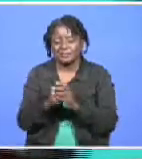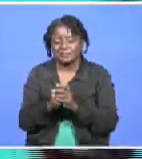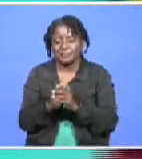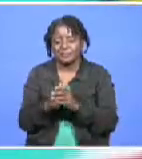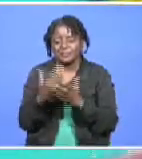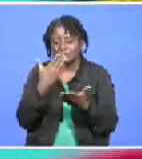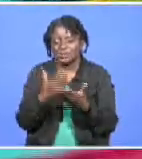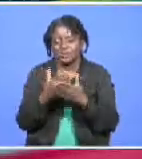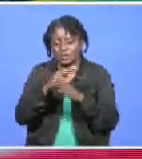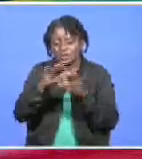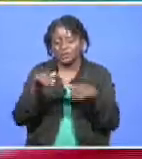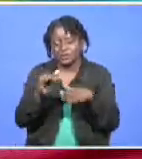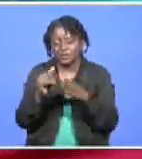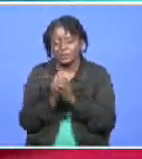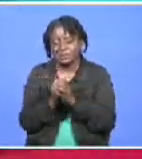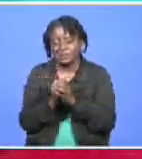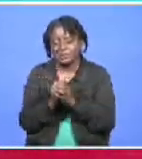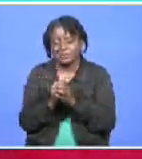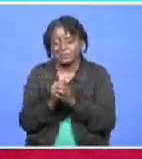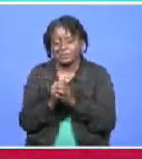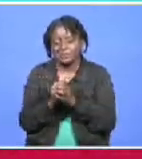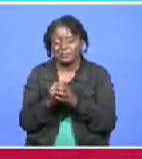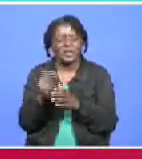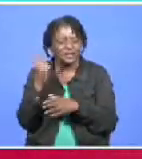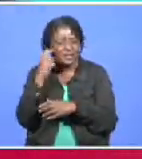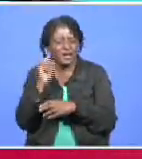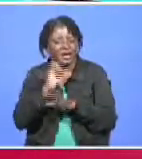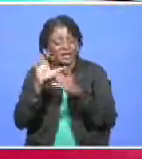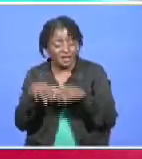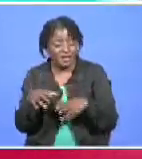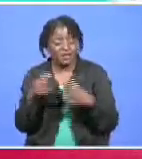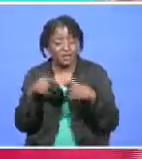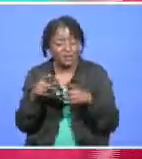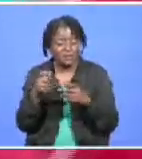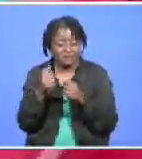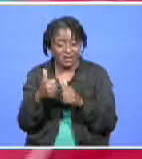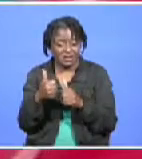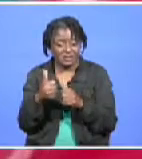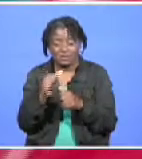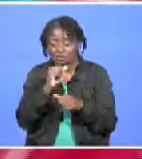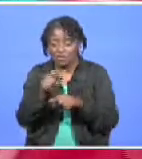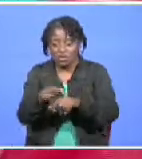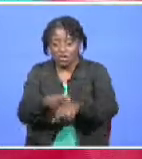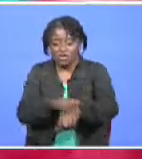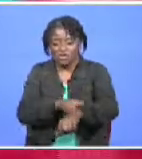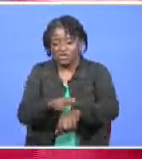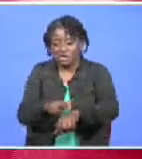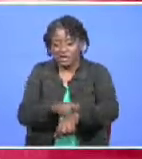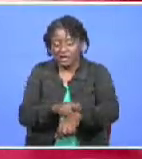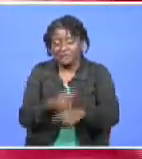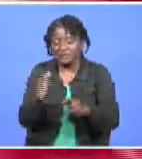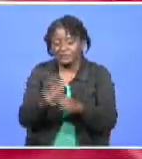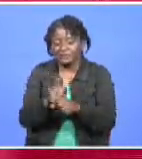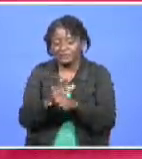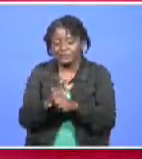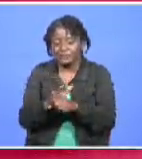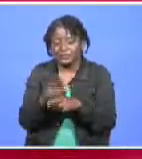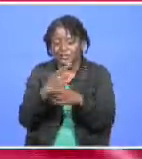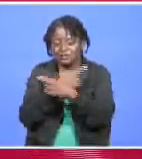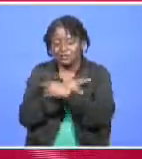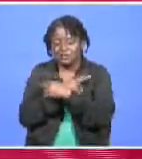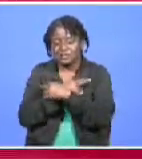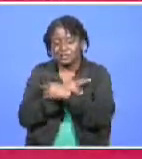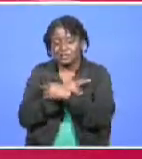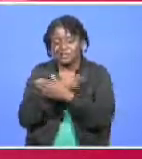much a good swim, I think. I really think I could go faster, saying that I wasn't shaved and fully rested. So that's a race I'm really looking forward